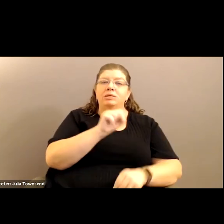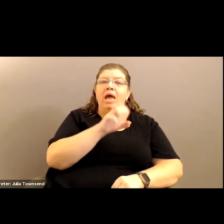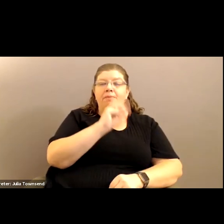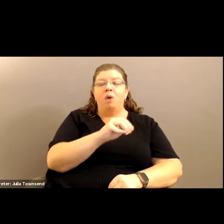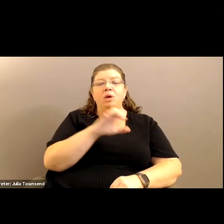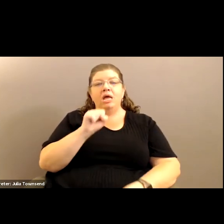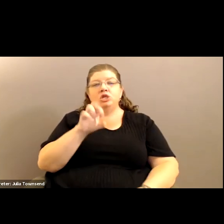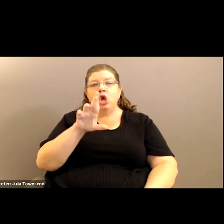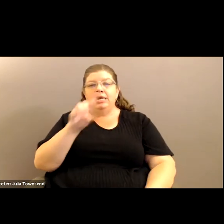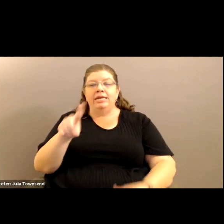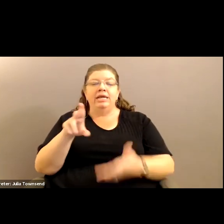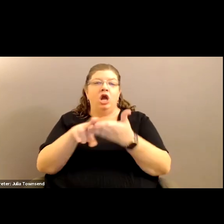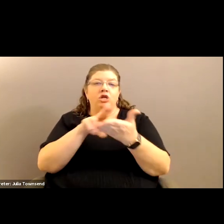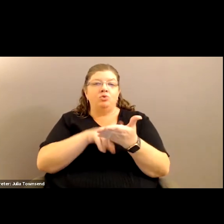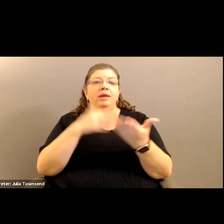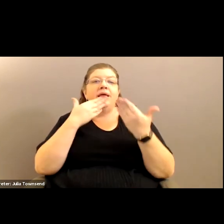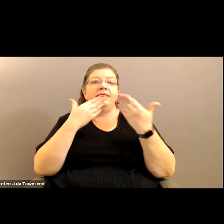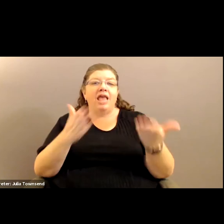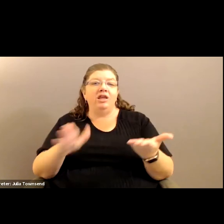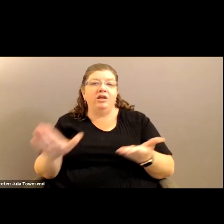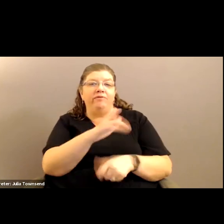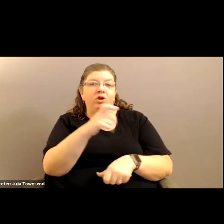renewal thank you for your time